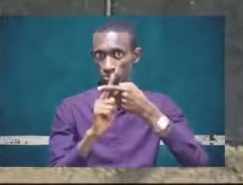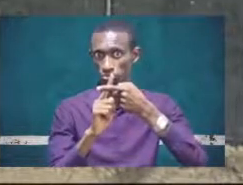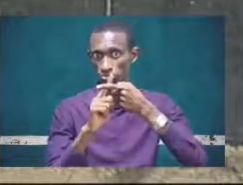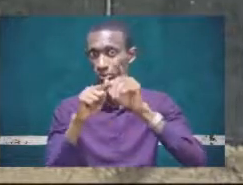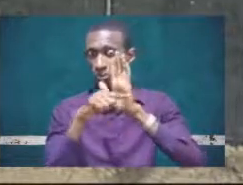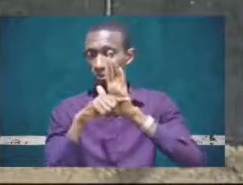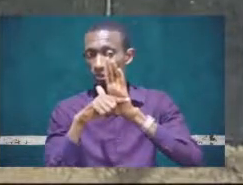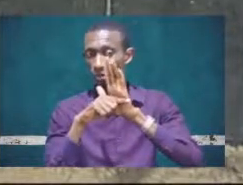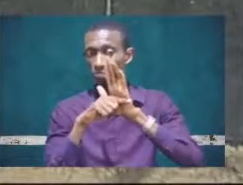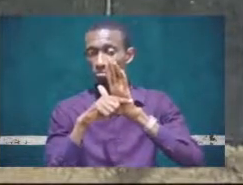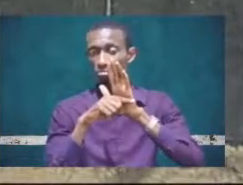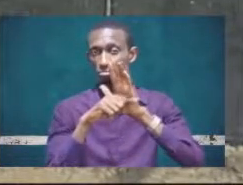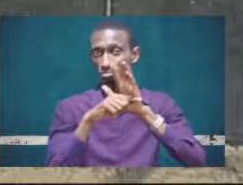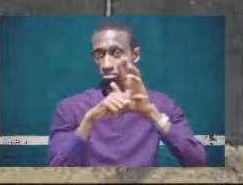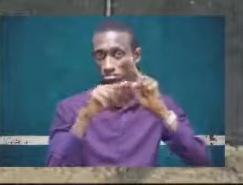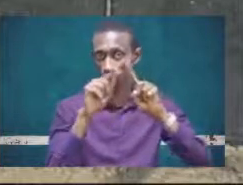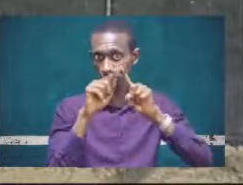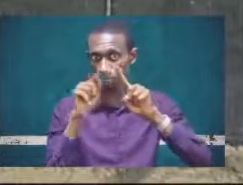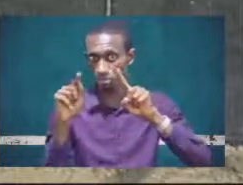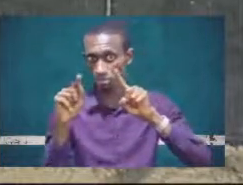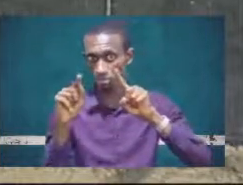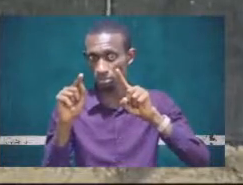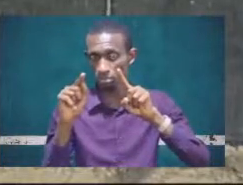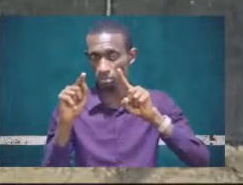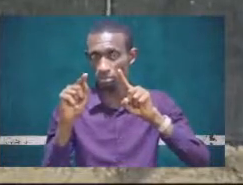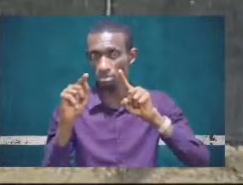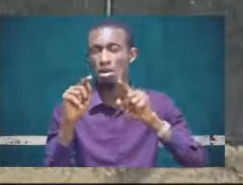this is not a real number.